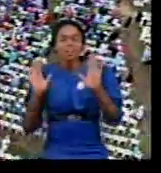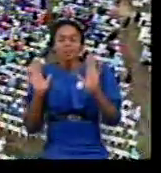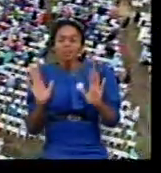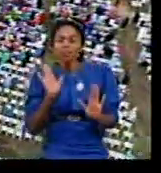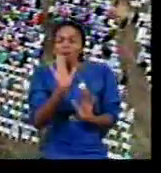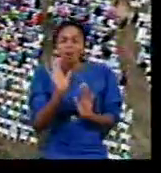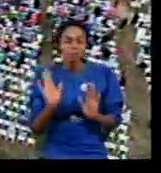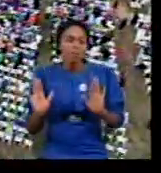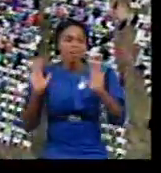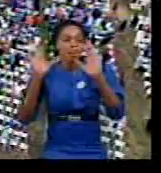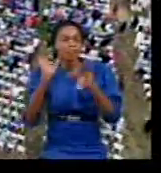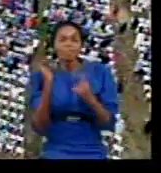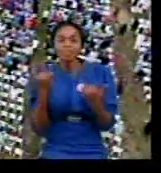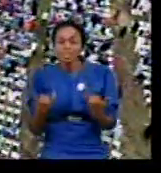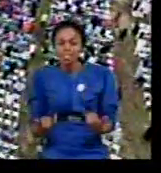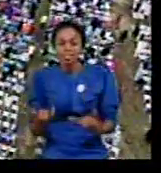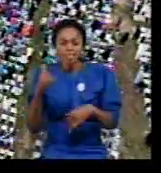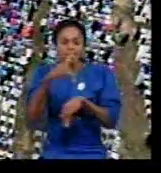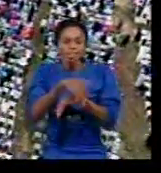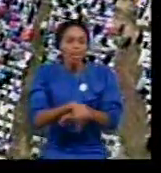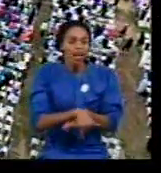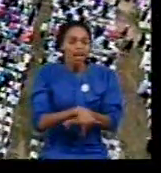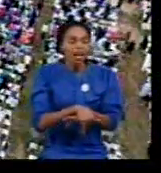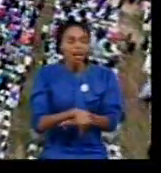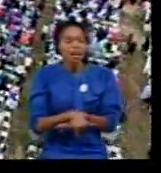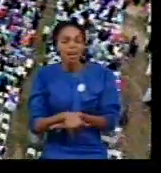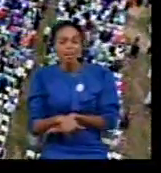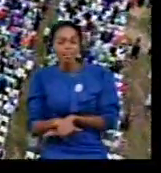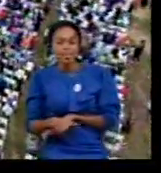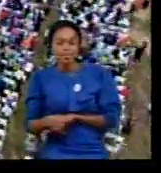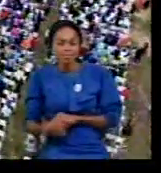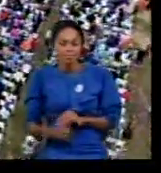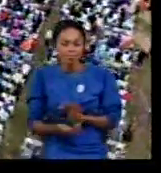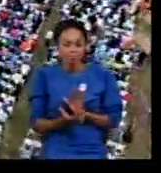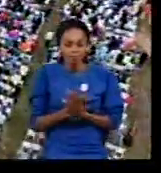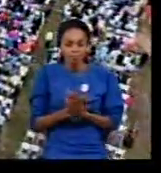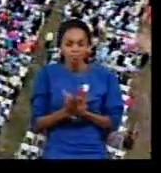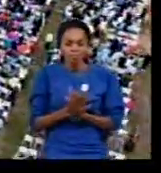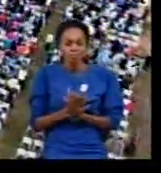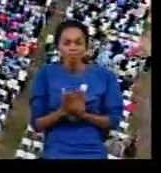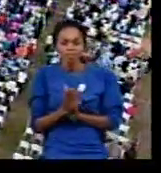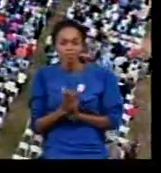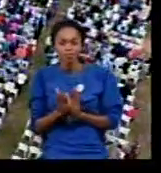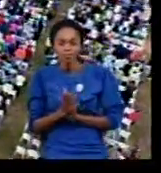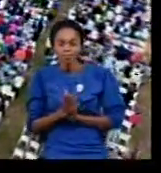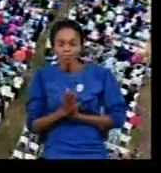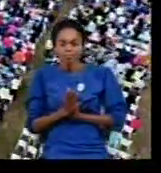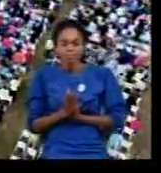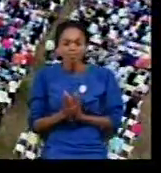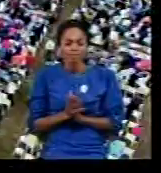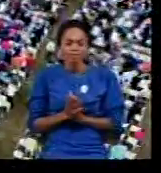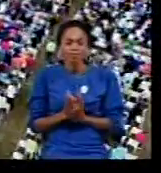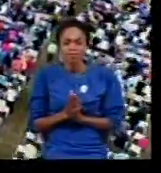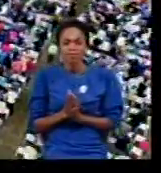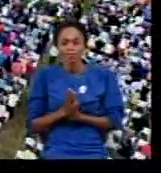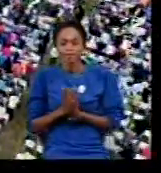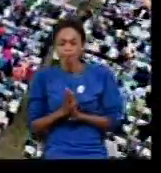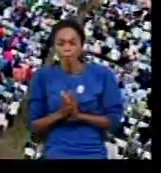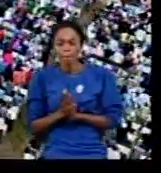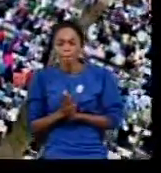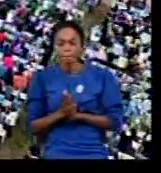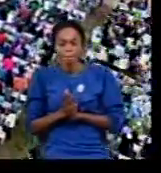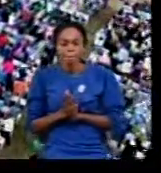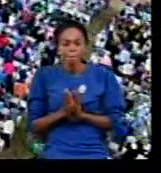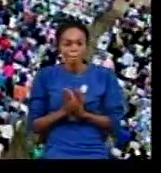all Manasseh. He didn't even go there himself. These people that had come to him from Abiezer, he said, now you will go to Manasseh, you'll go